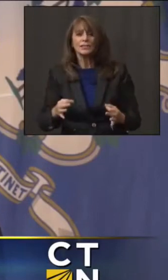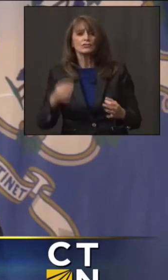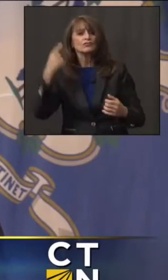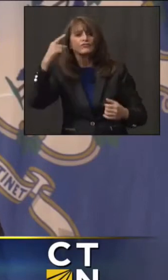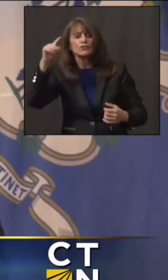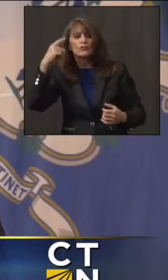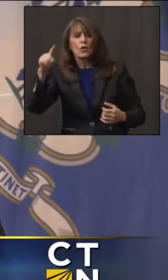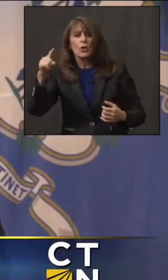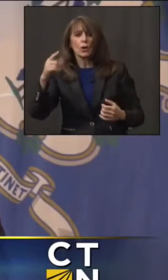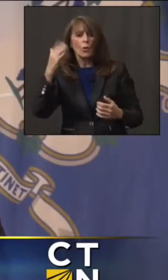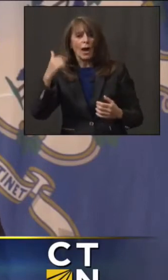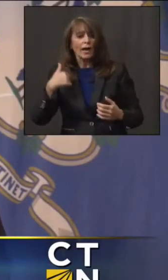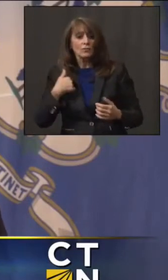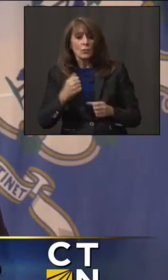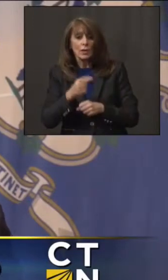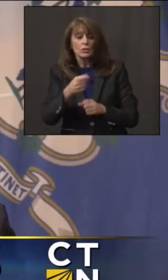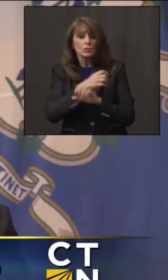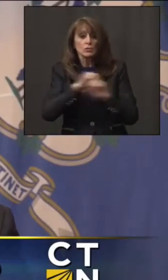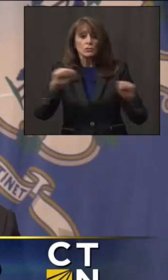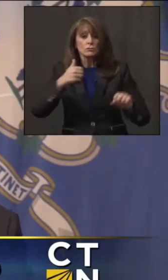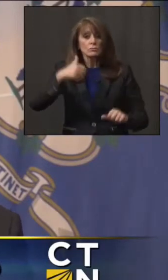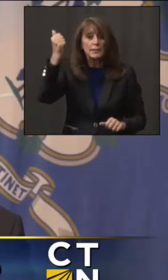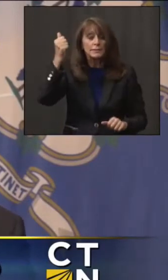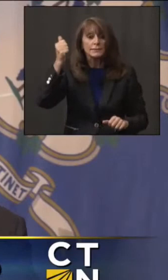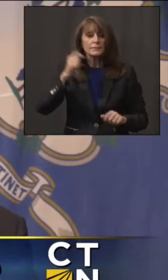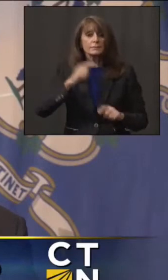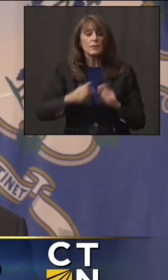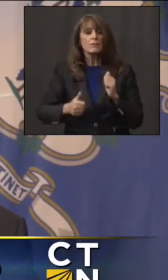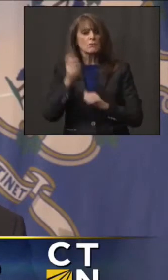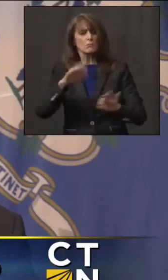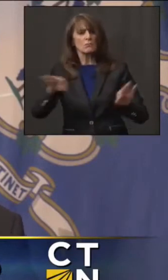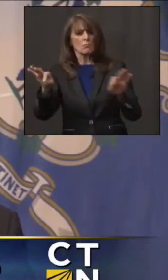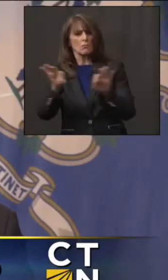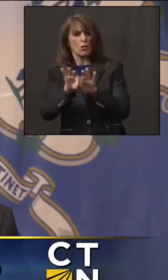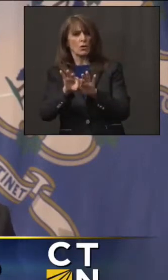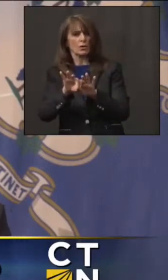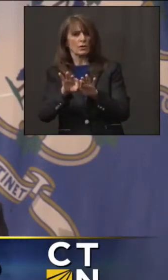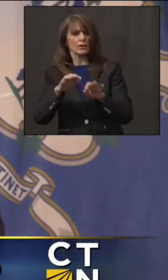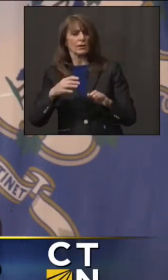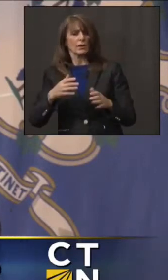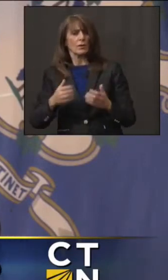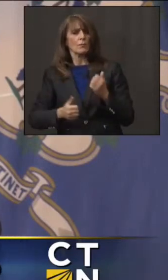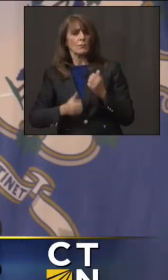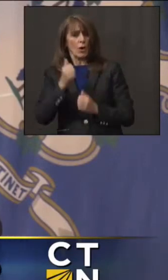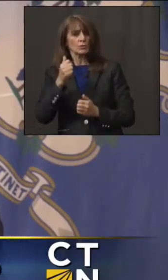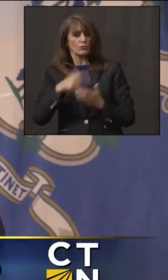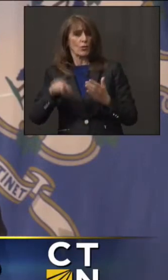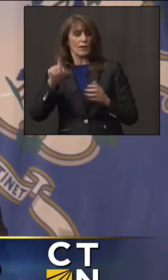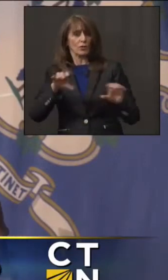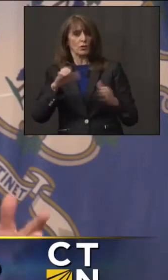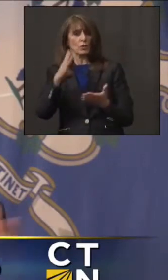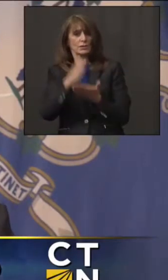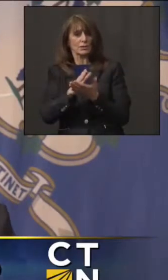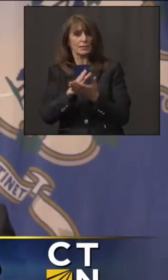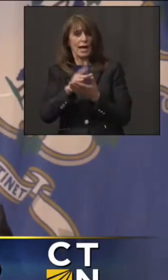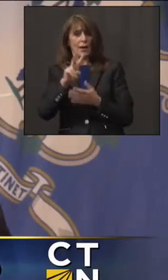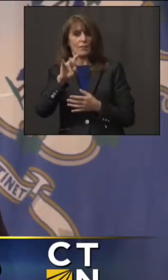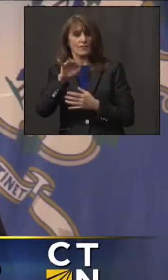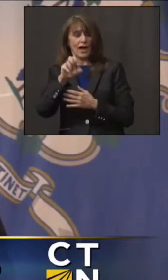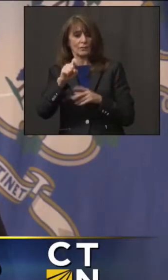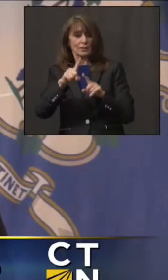think, in their best interests. And more importantly, remembering that 90% of what we got to do to stop this virus depends on